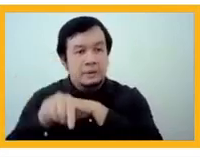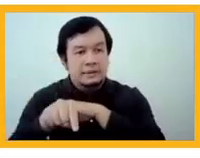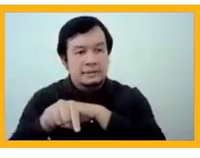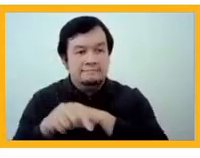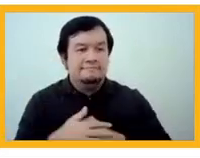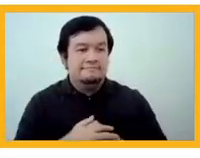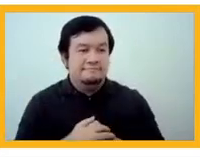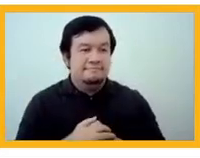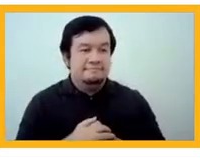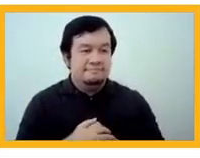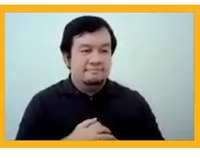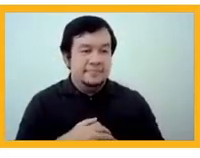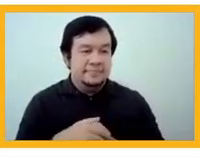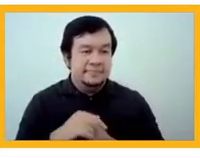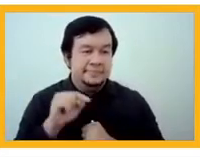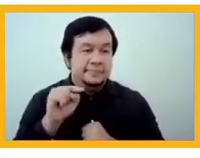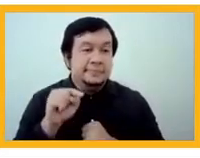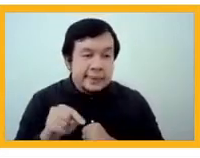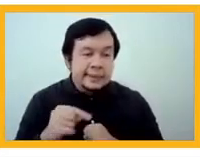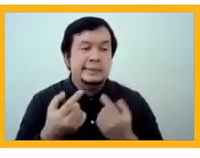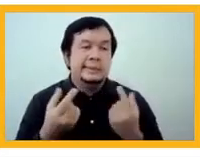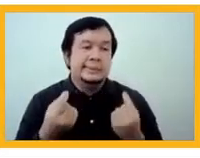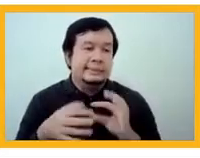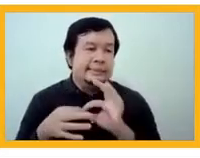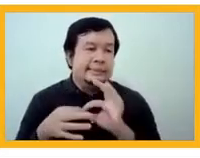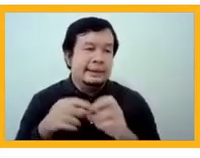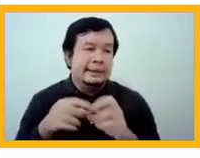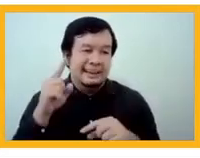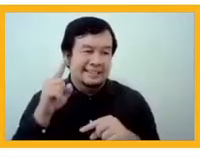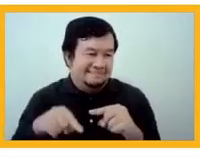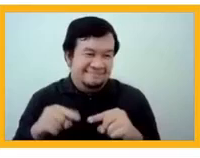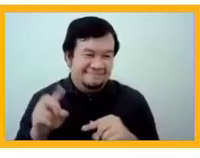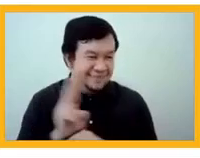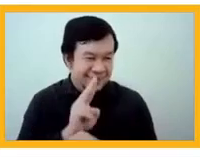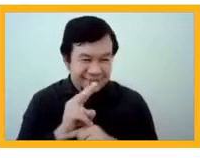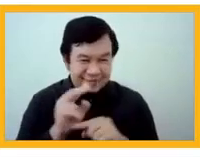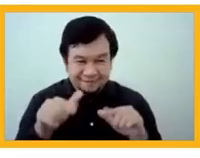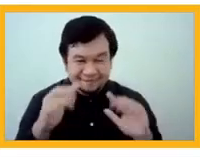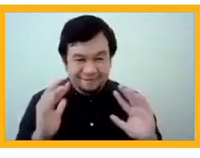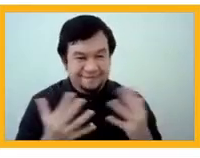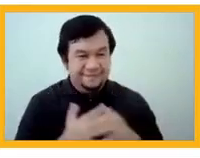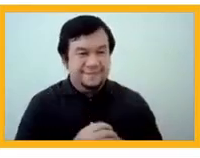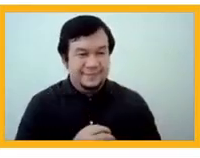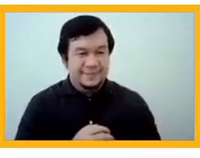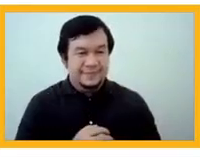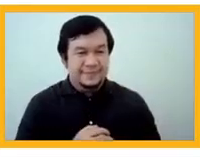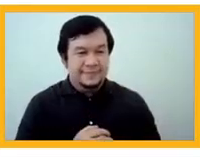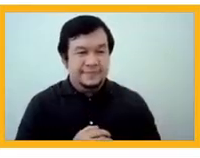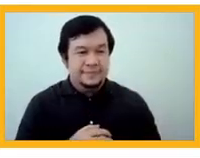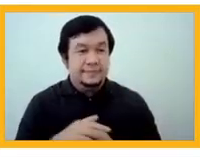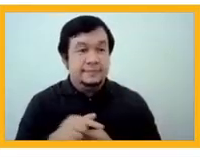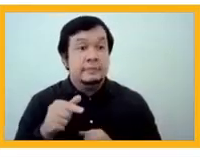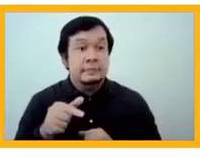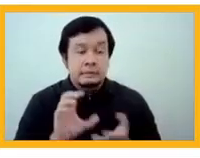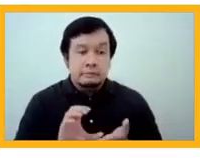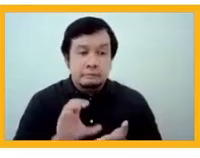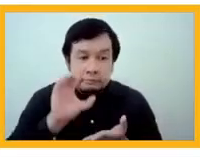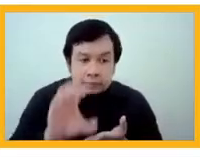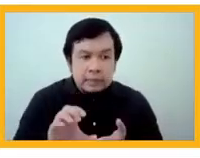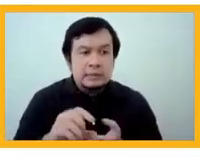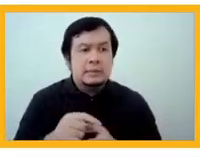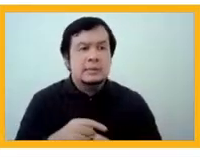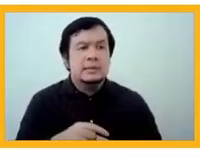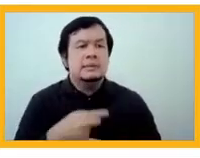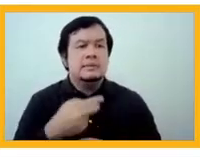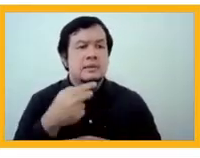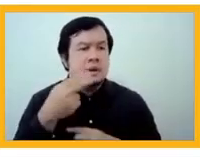learning outcomes. Okay, so if you want to convert your investments in hardware and technology into learning outcomes, you also need to align the goals